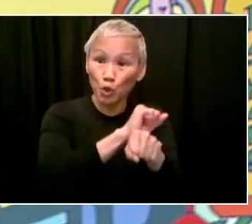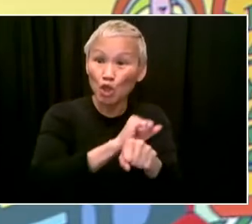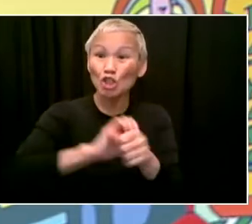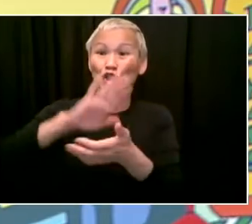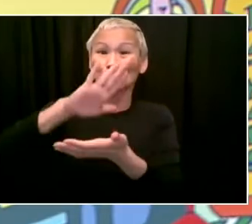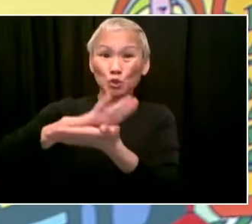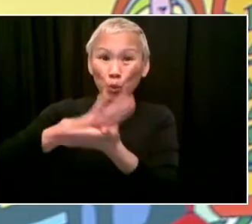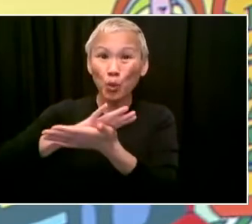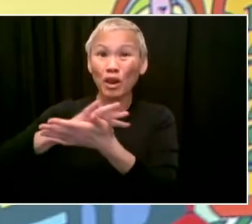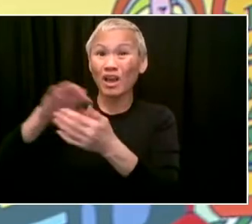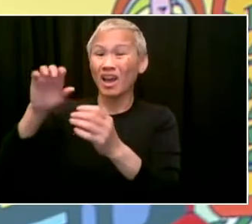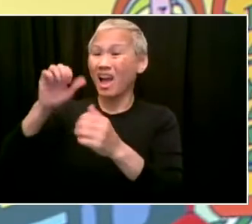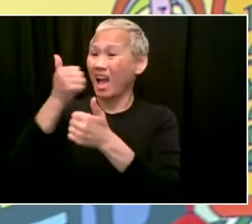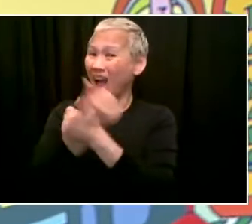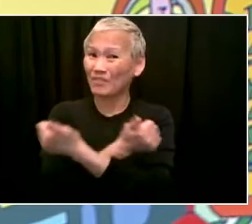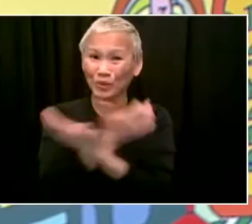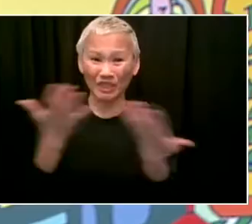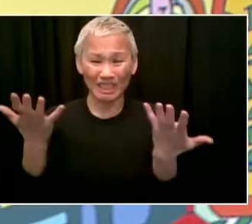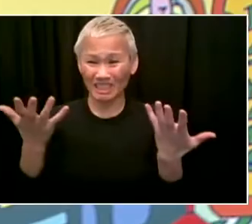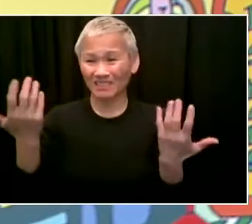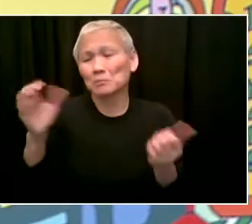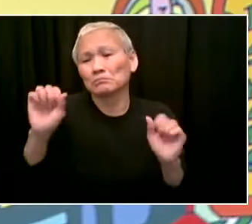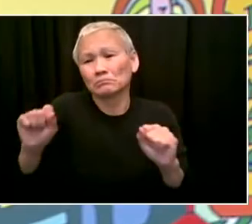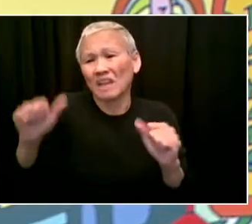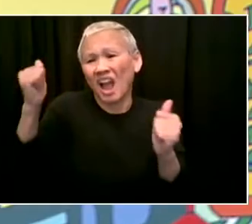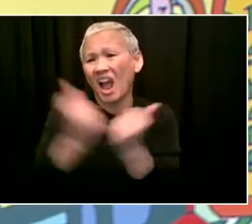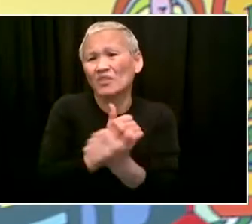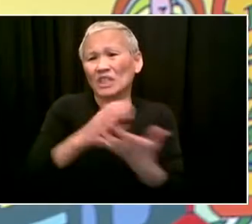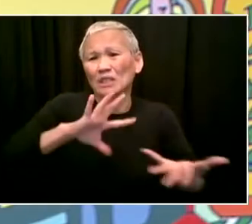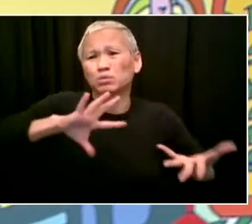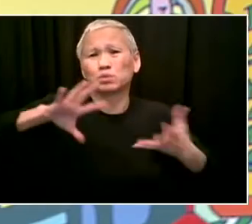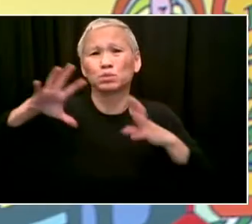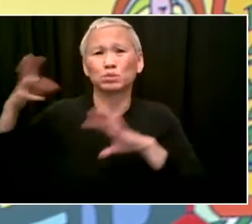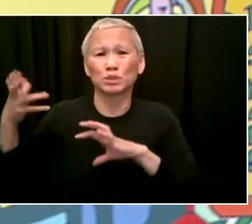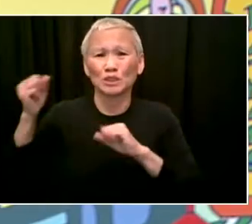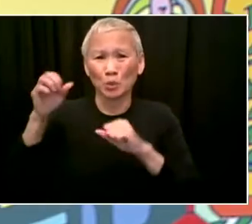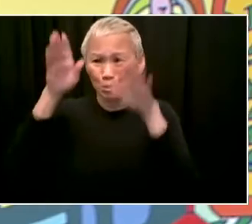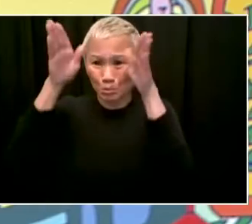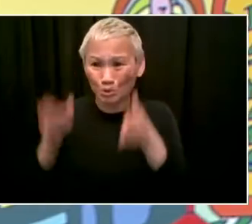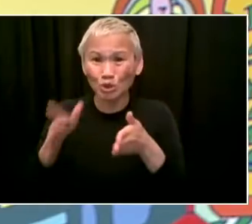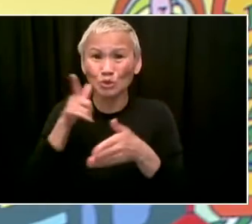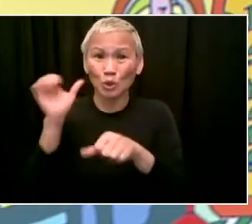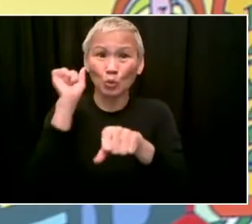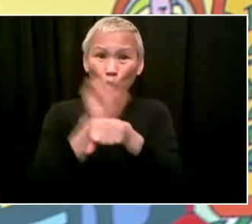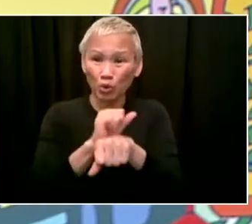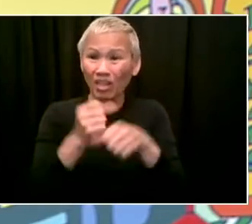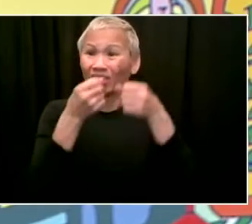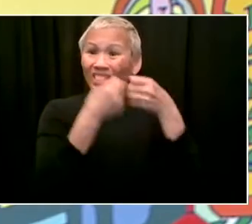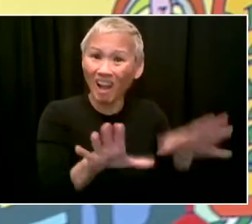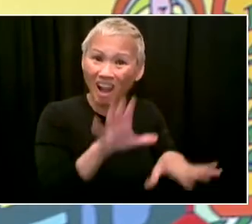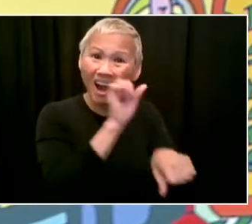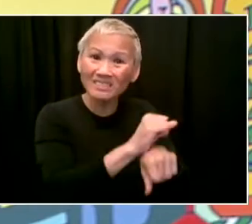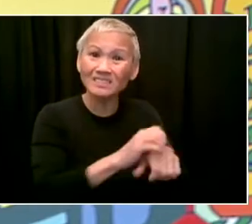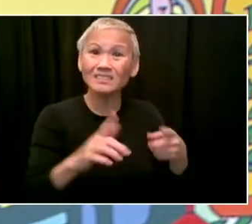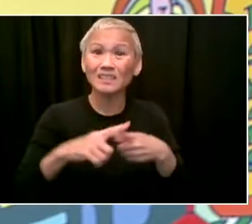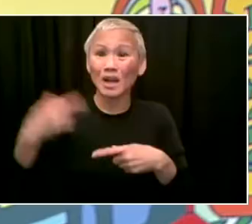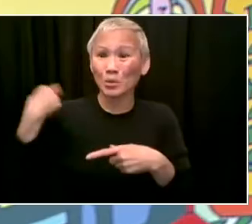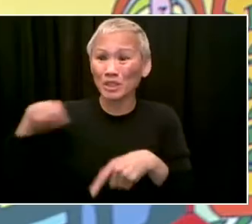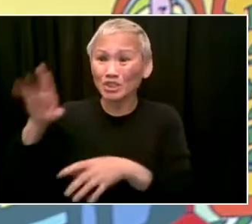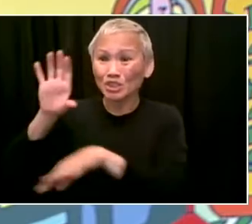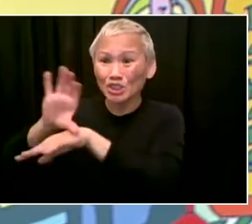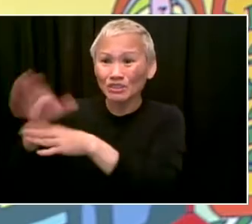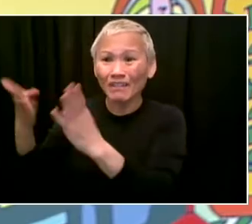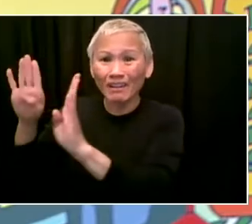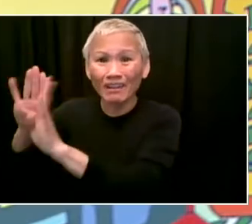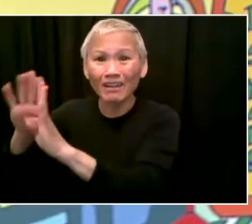of thousands of people lost their jobs, when schools were closed, houses of worship were closed, life ground to a halt, that